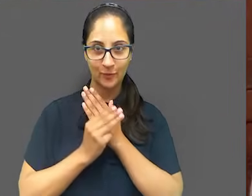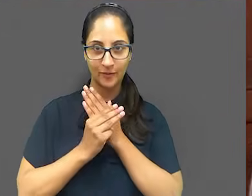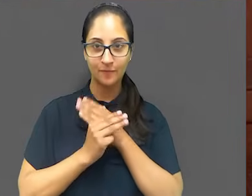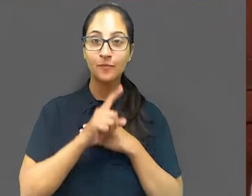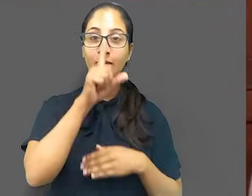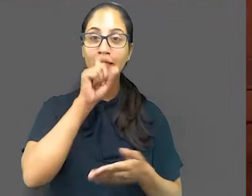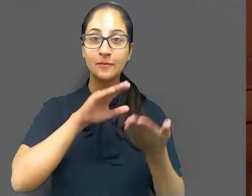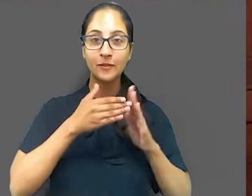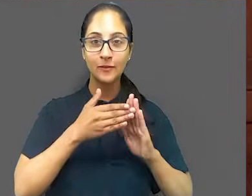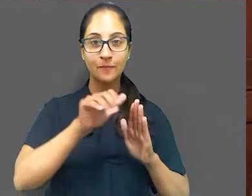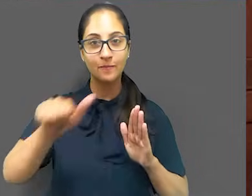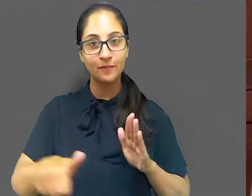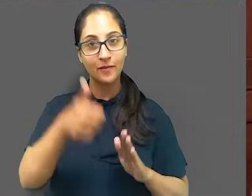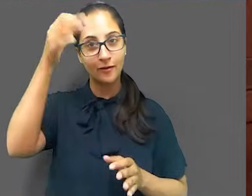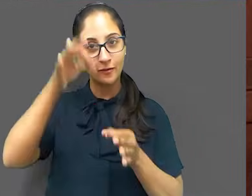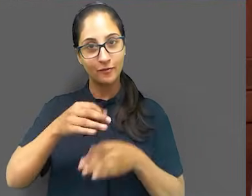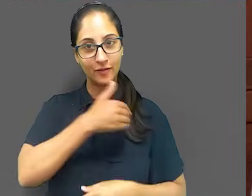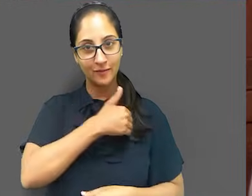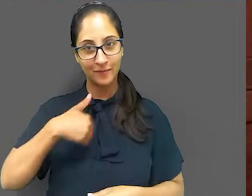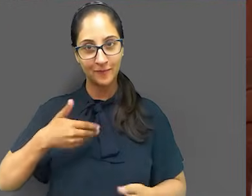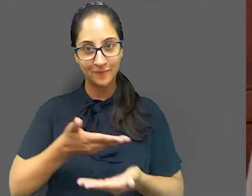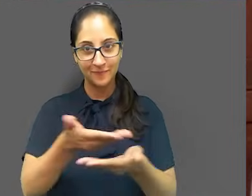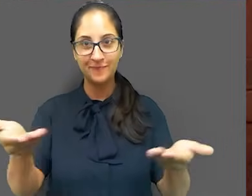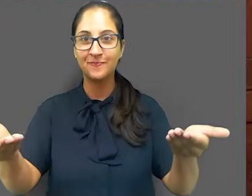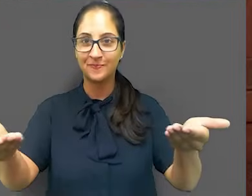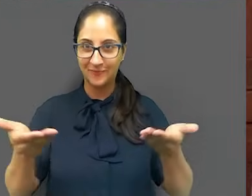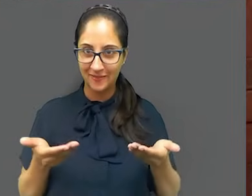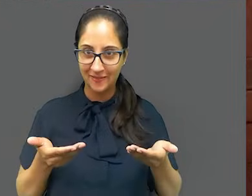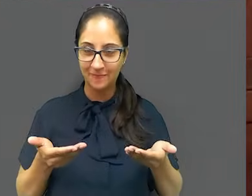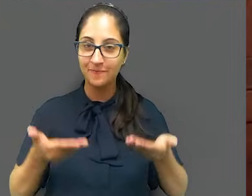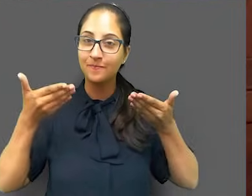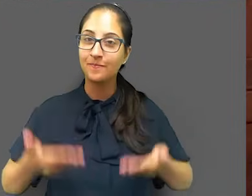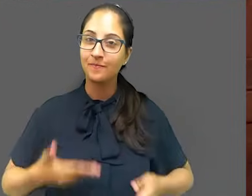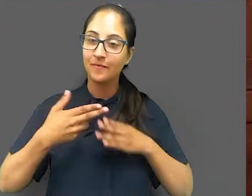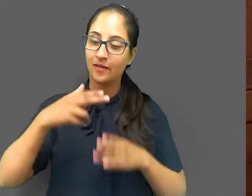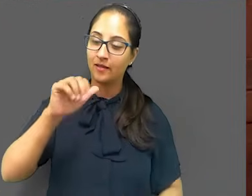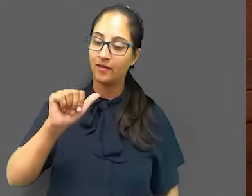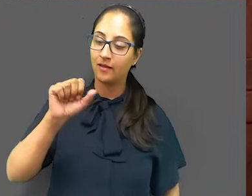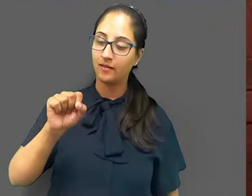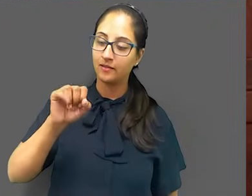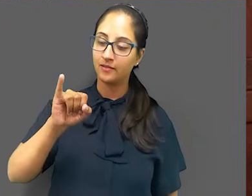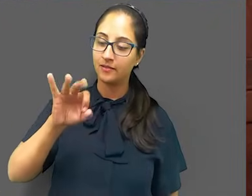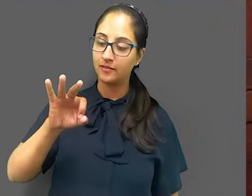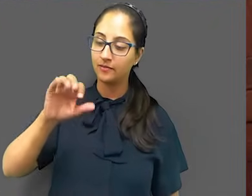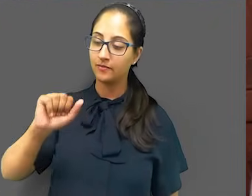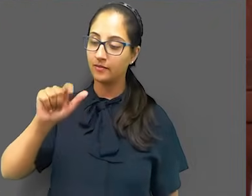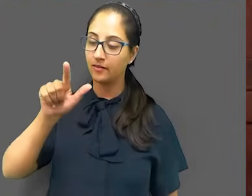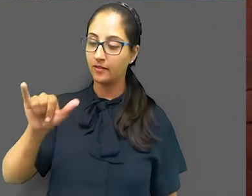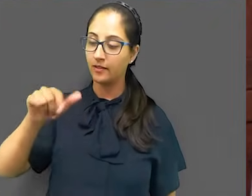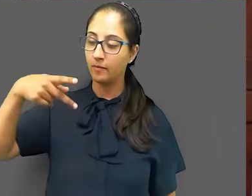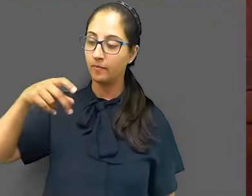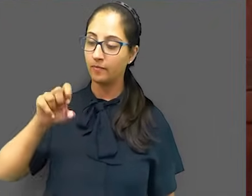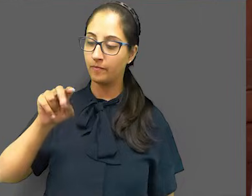Jamaat and multi-faith family members. My name is Asif Ali Penwala in Vancouver, and I am honored to be